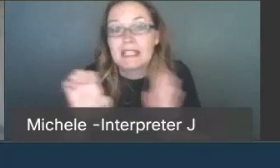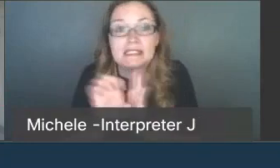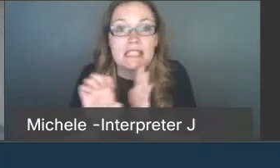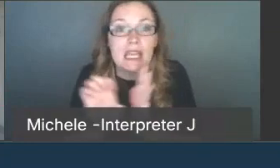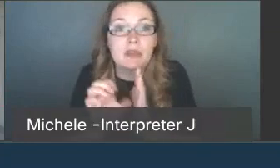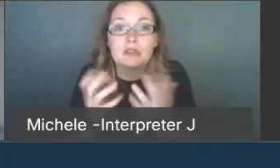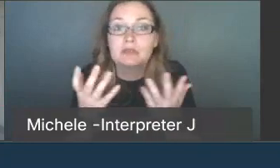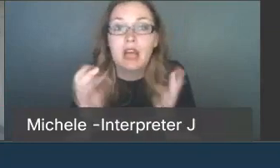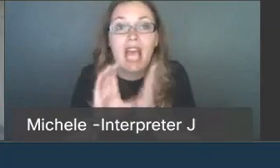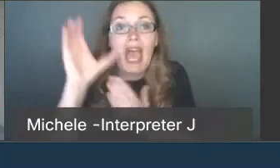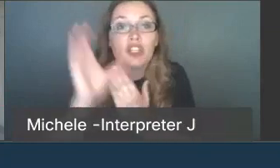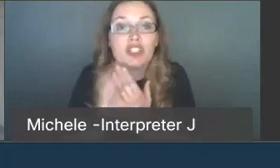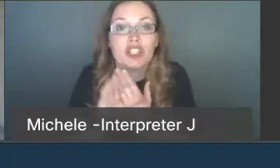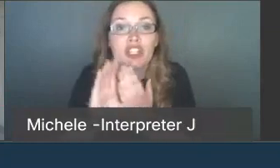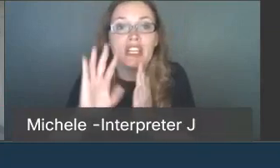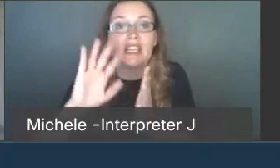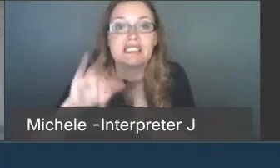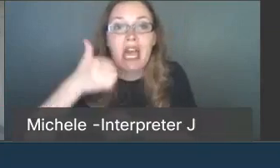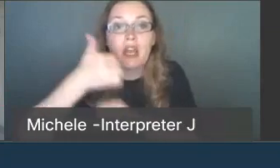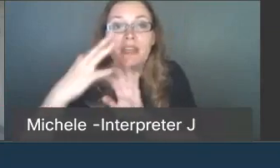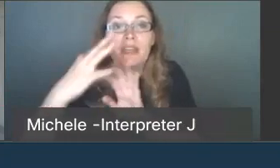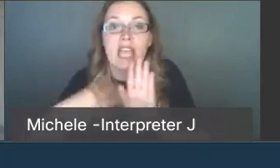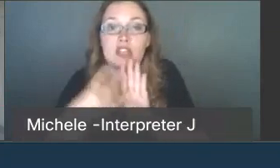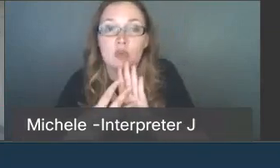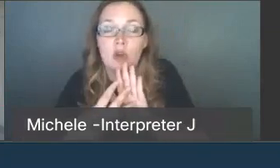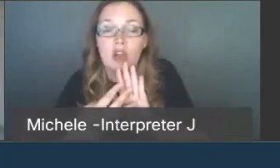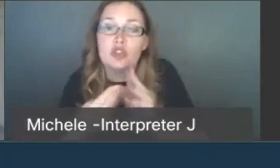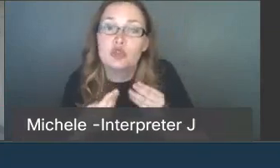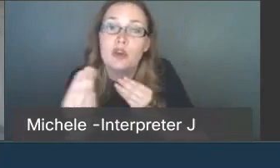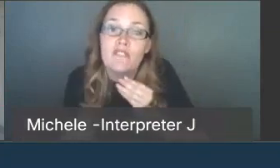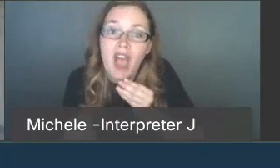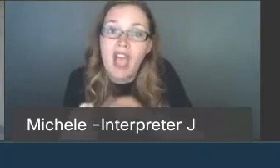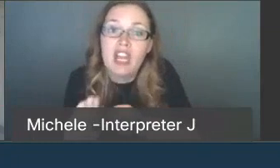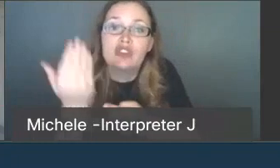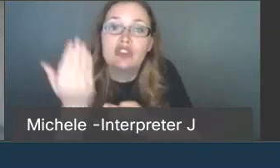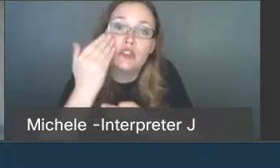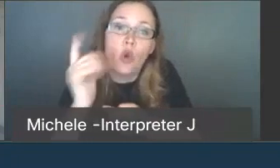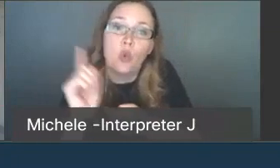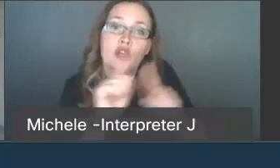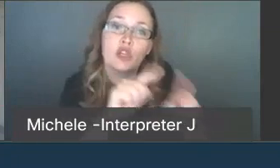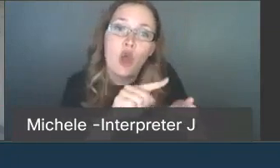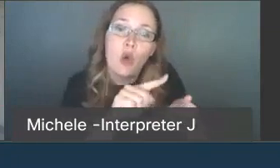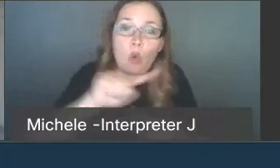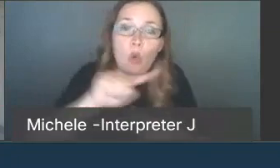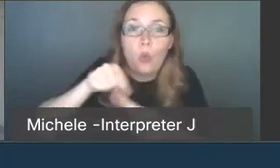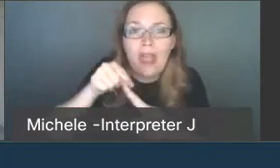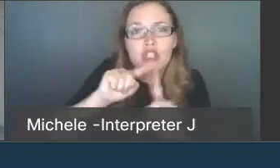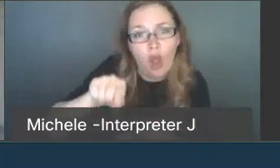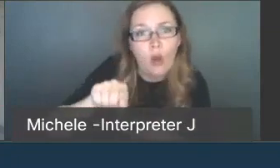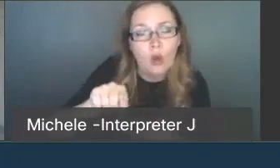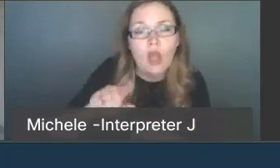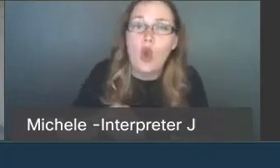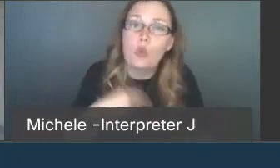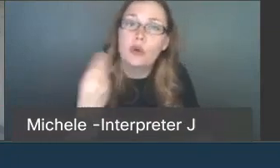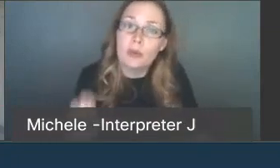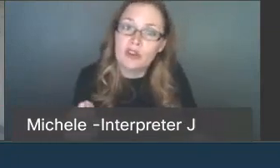with a schedule, right? So that people know where they have to be and when. But the idea then is that we're providing a way that is